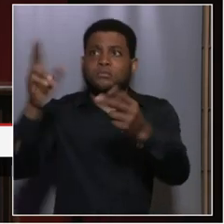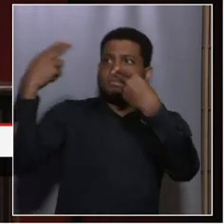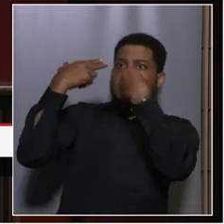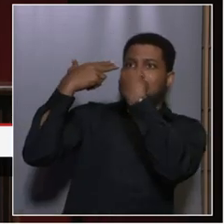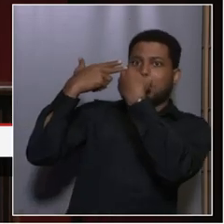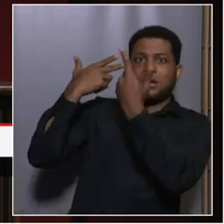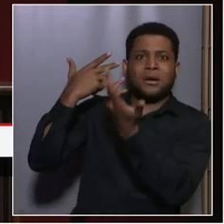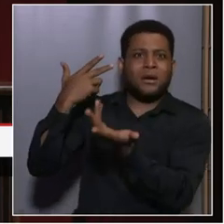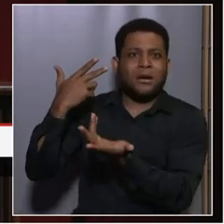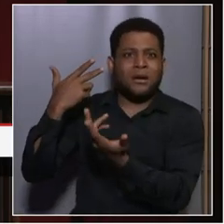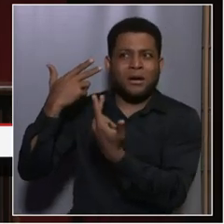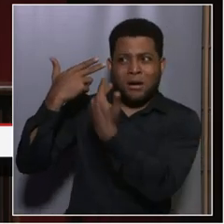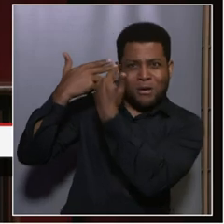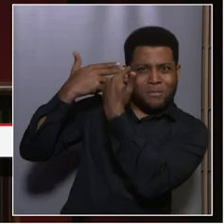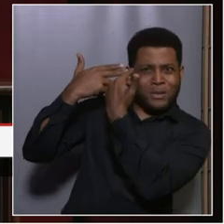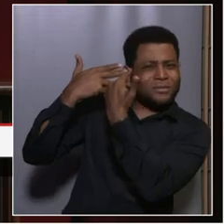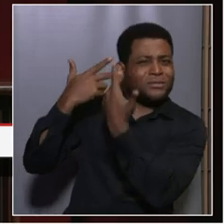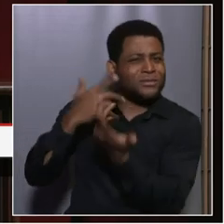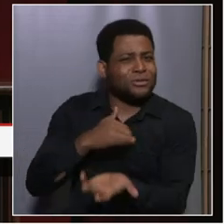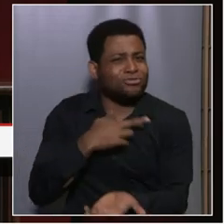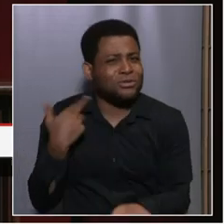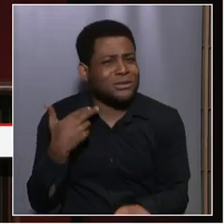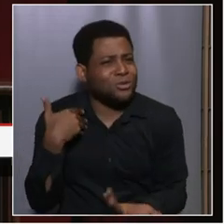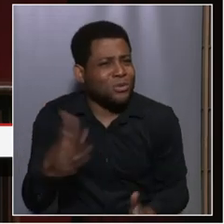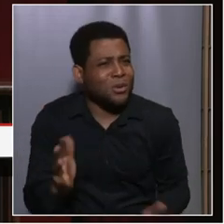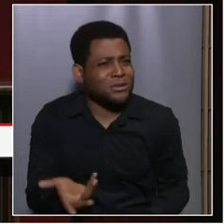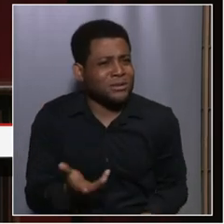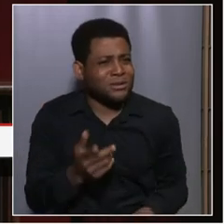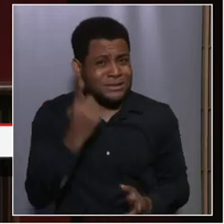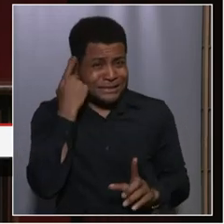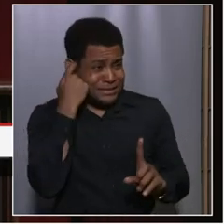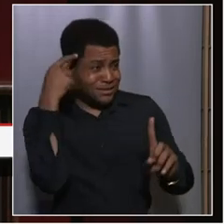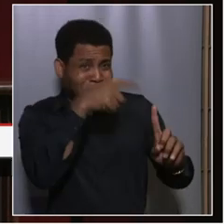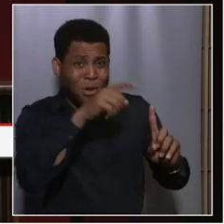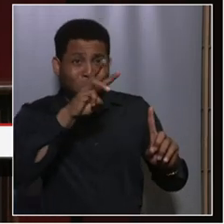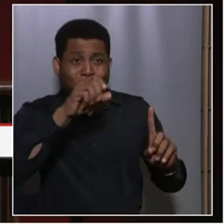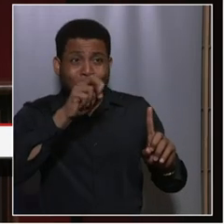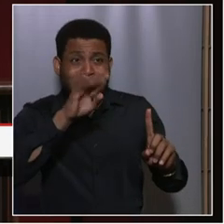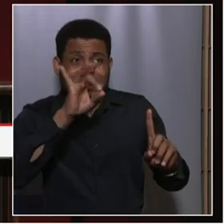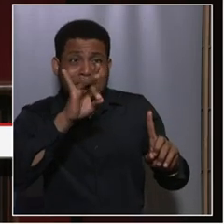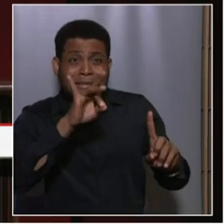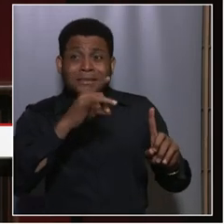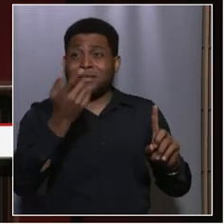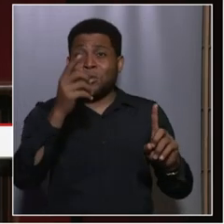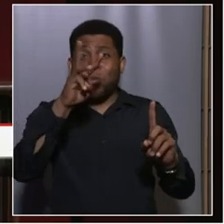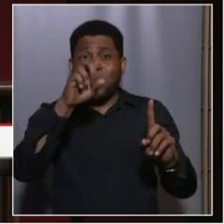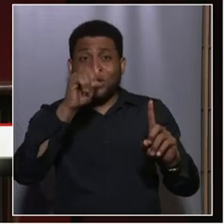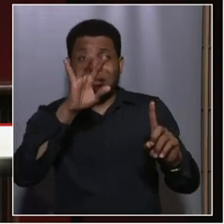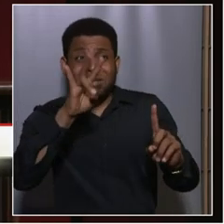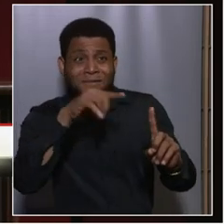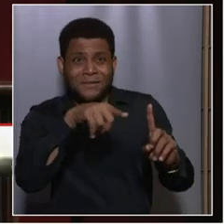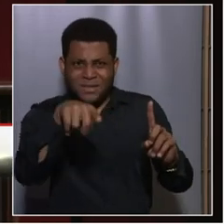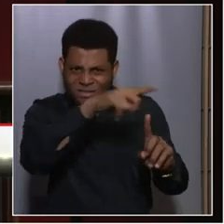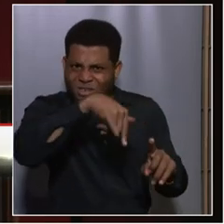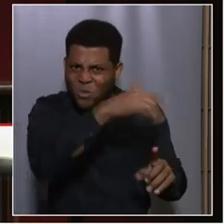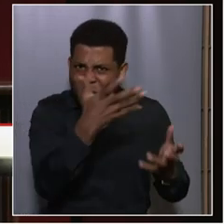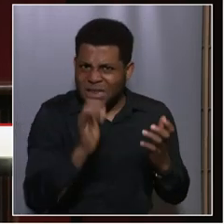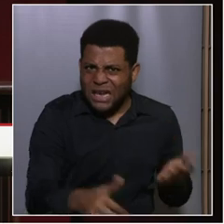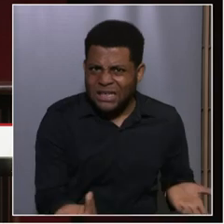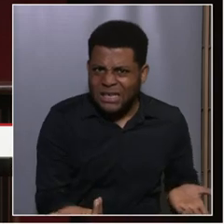that anybody in Ward 8 or Ward 7, where we still have too much gunfire, wants that for their kids?